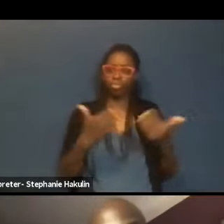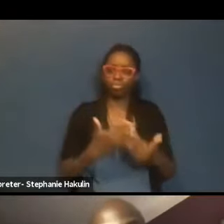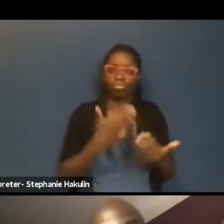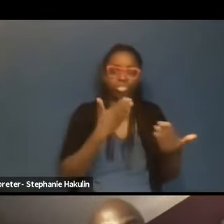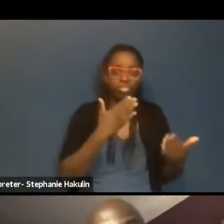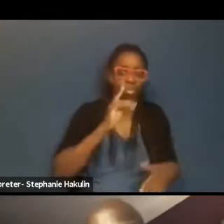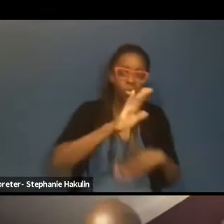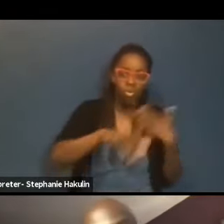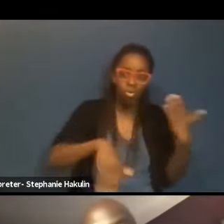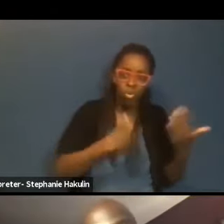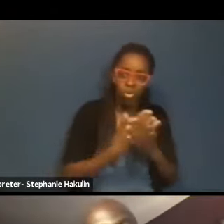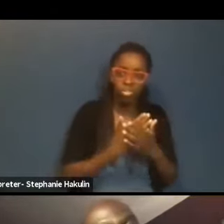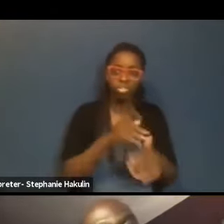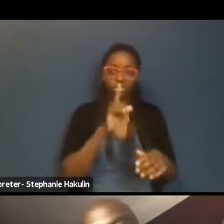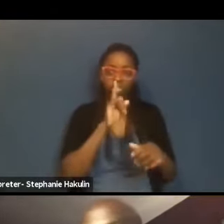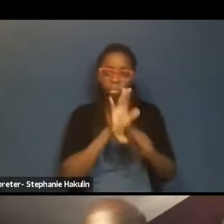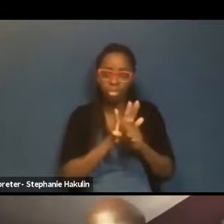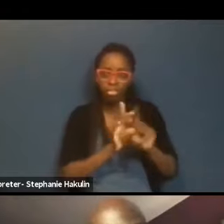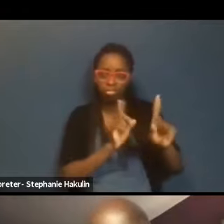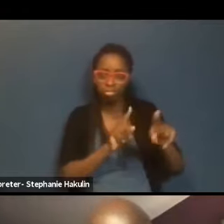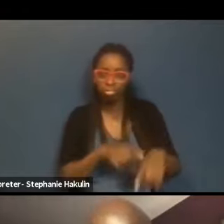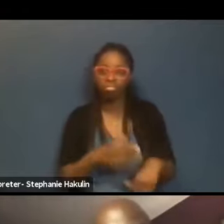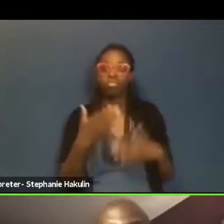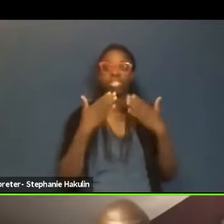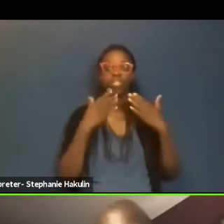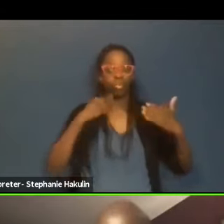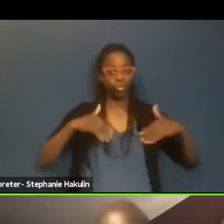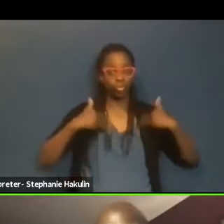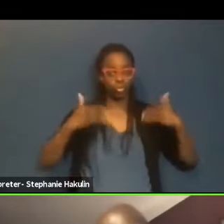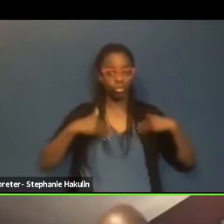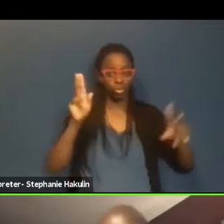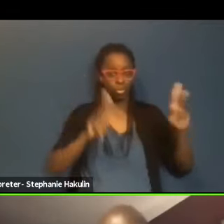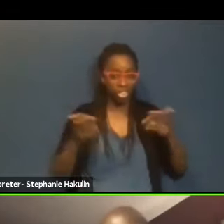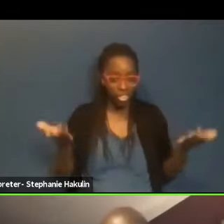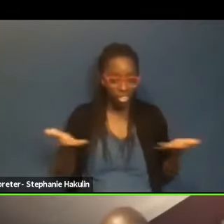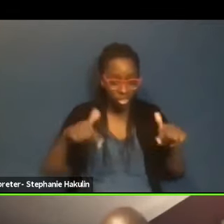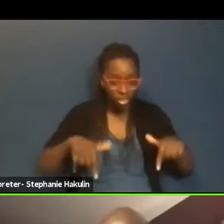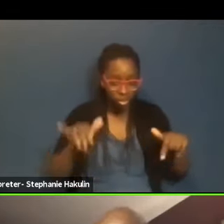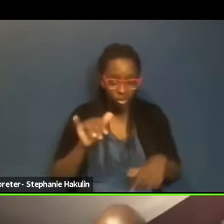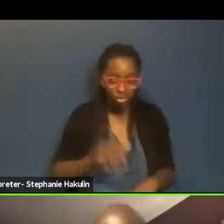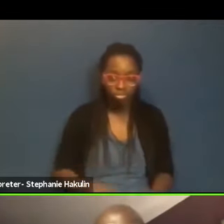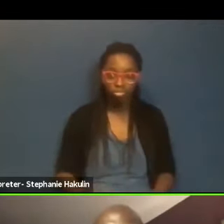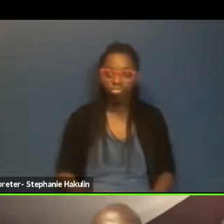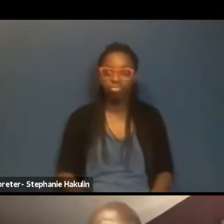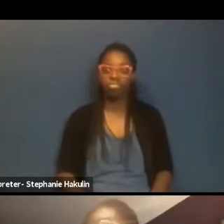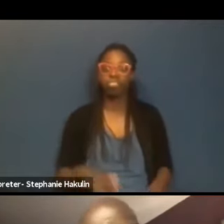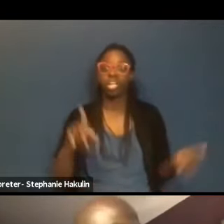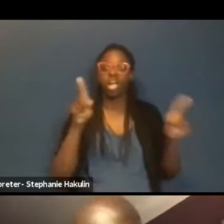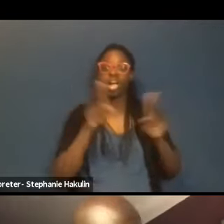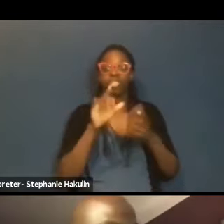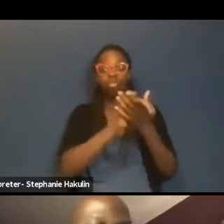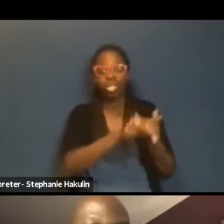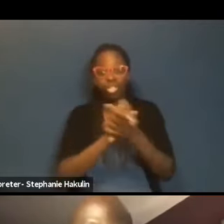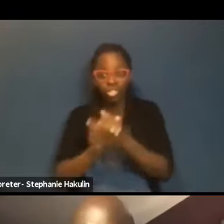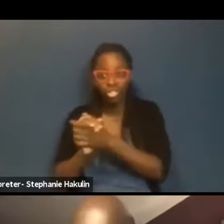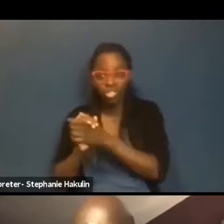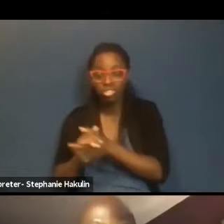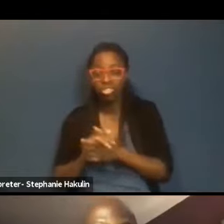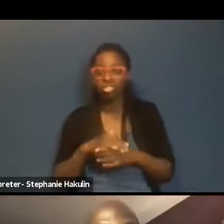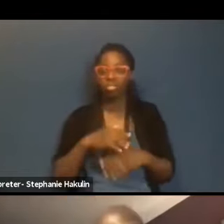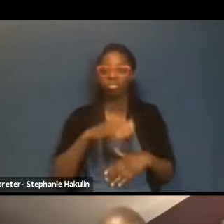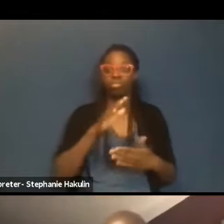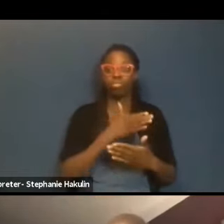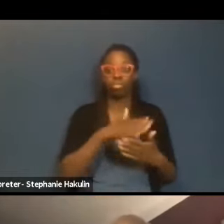people, for doing it. And man, especially congratulations to the young people from the Midwest, the